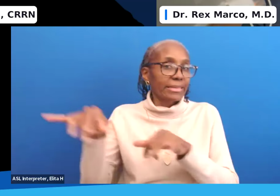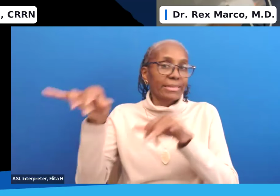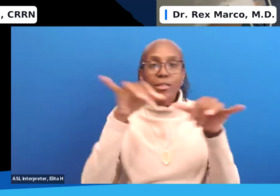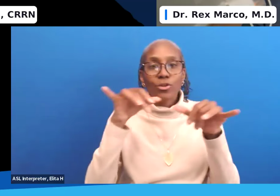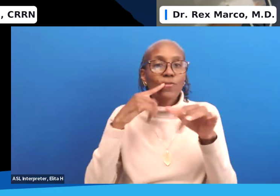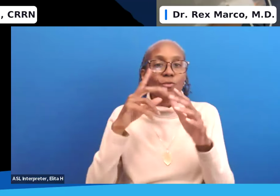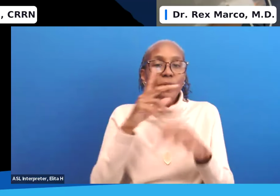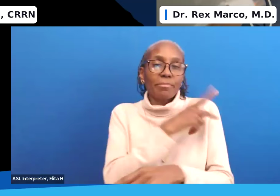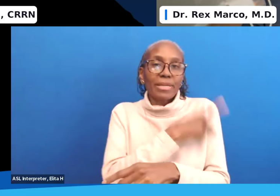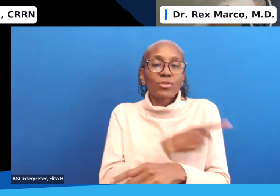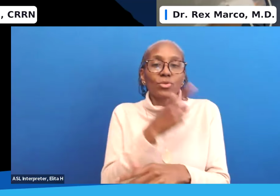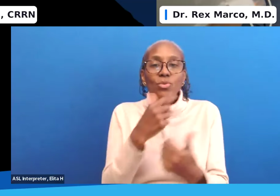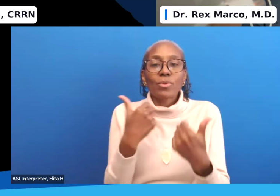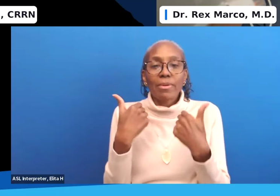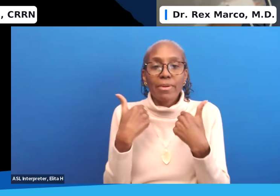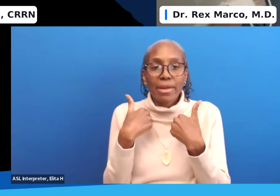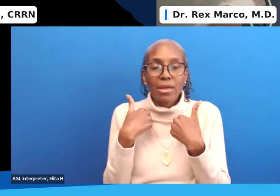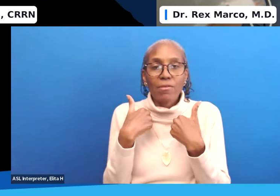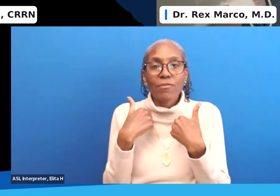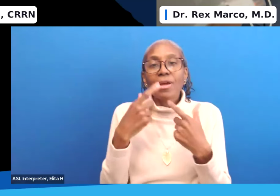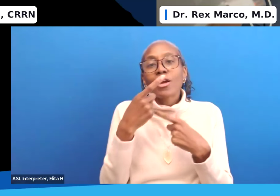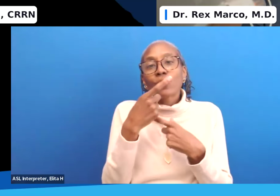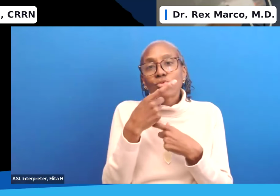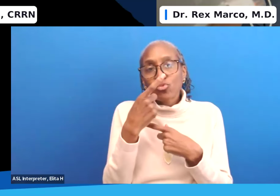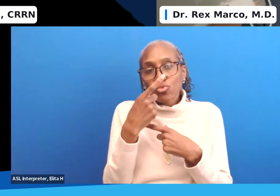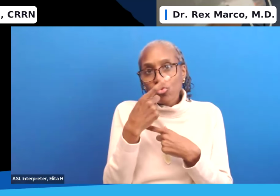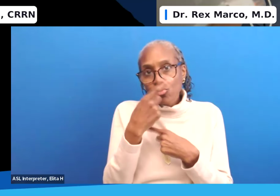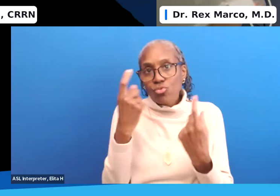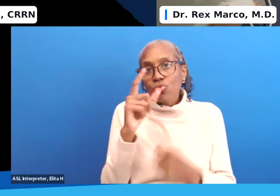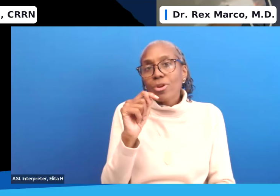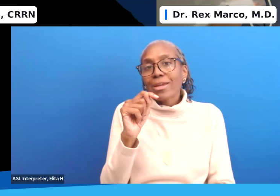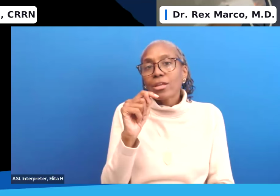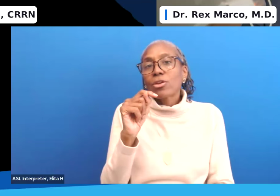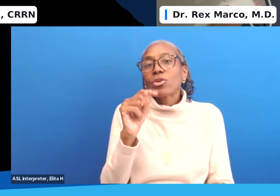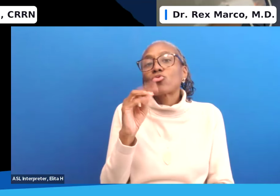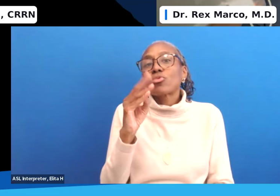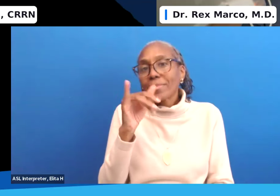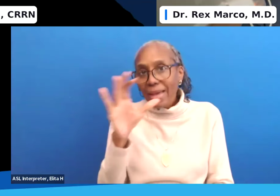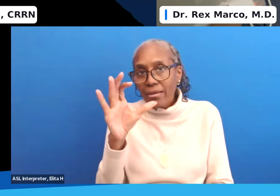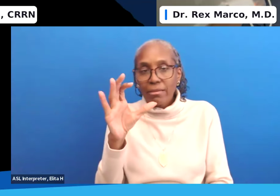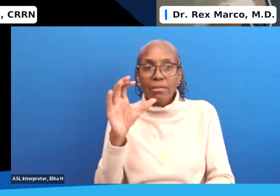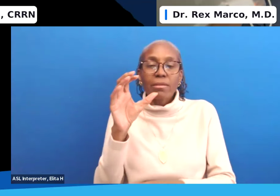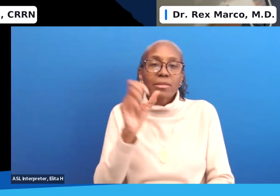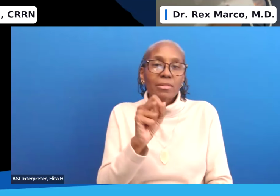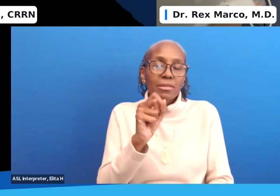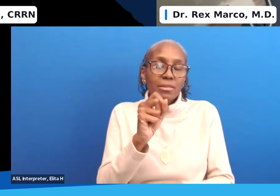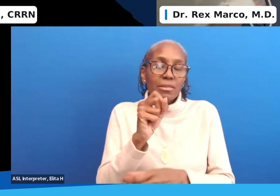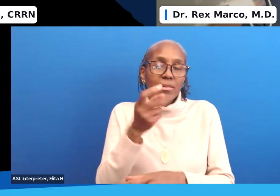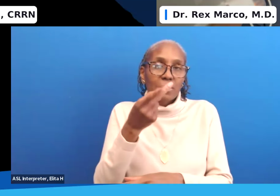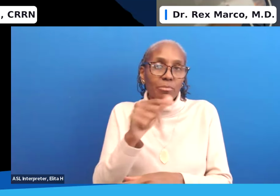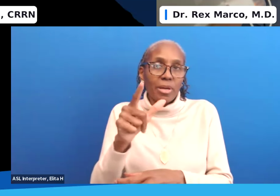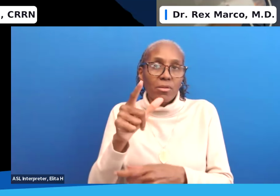for patients who have a traumatic spinal column injury.